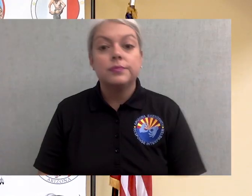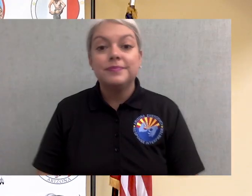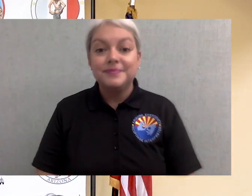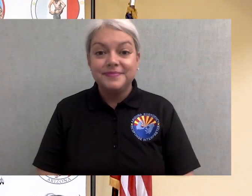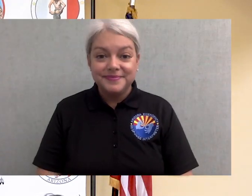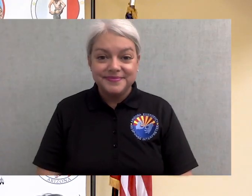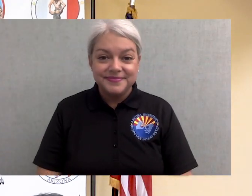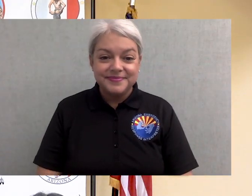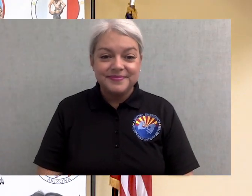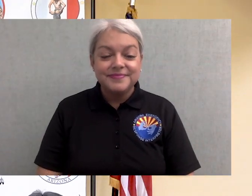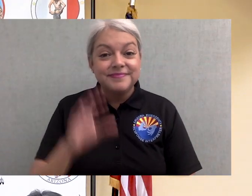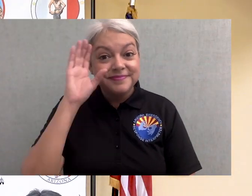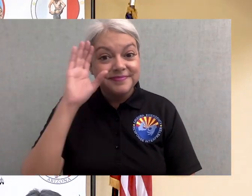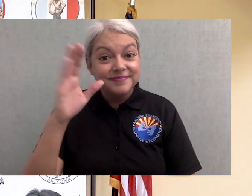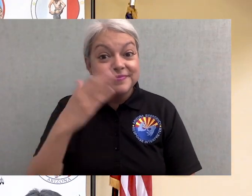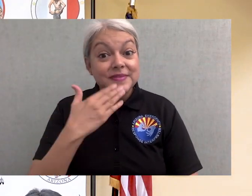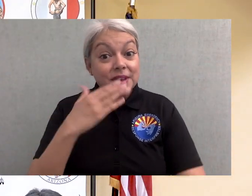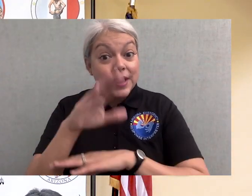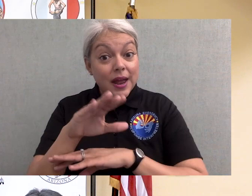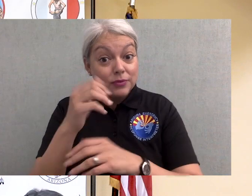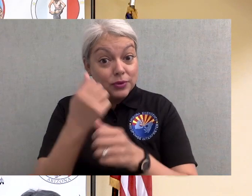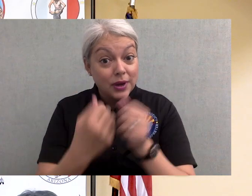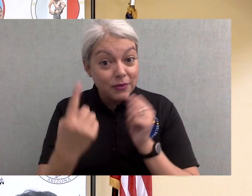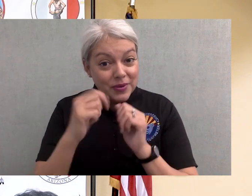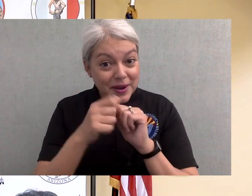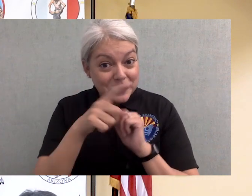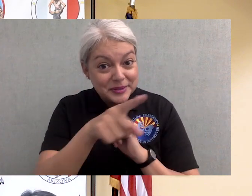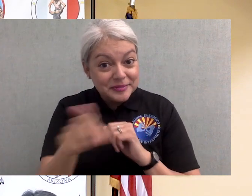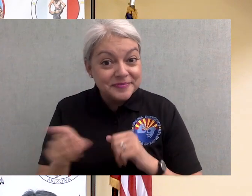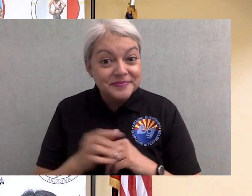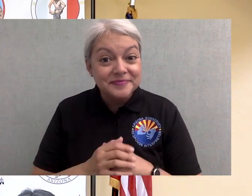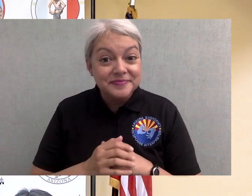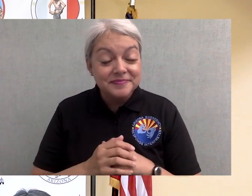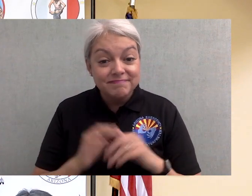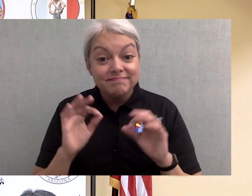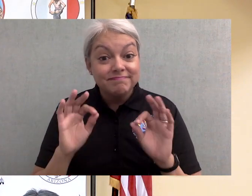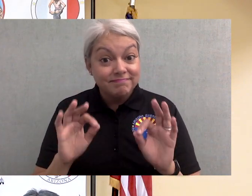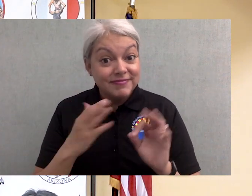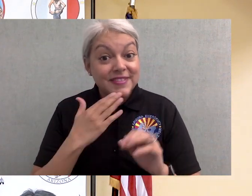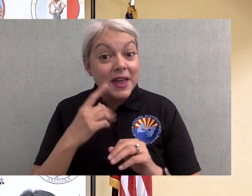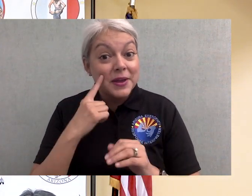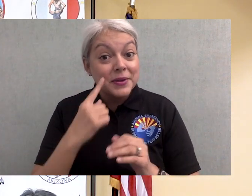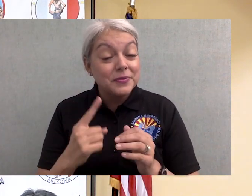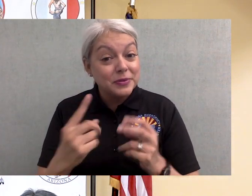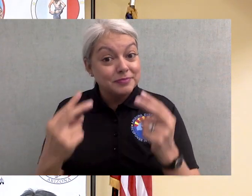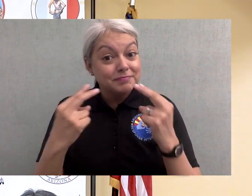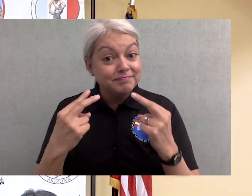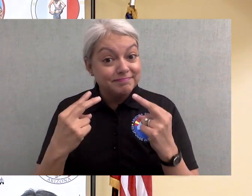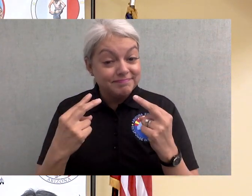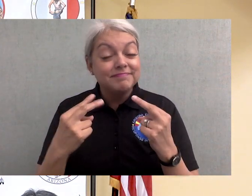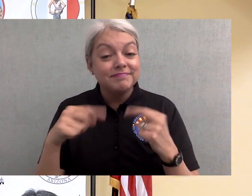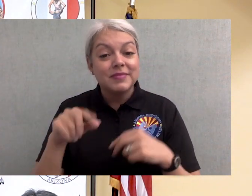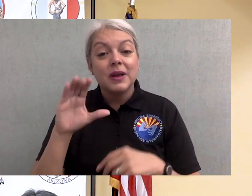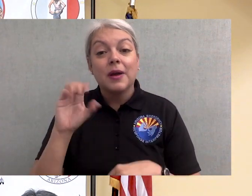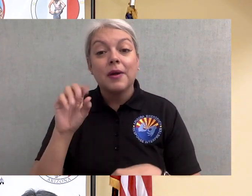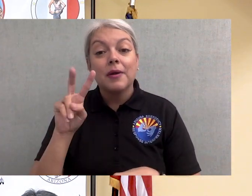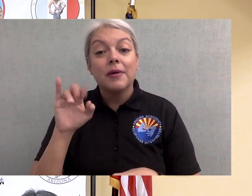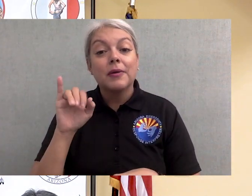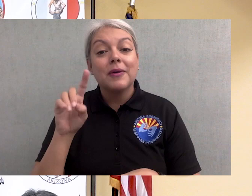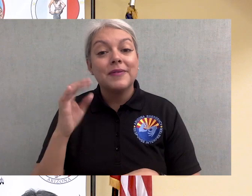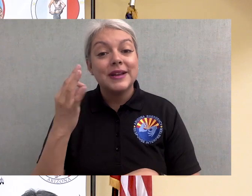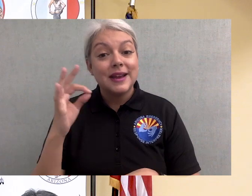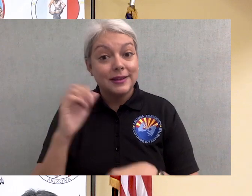Good afternoon, everyone. How are you? Thank you once again for tuning in to this COVID-19 update,